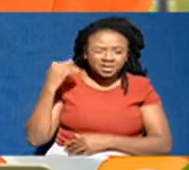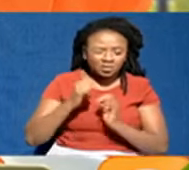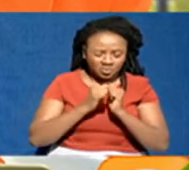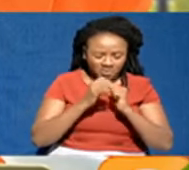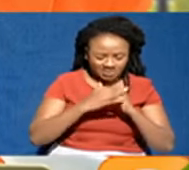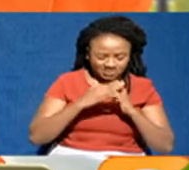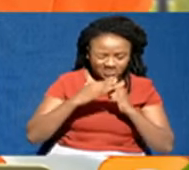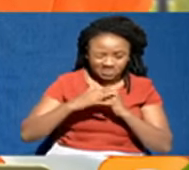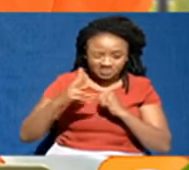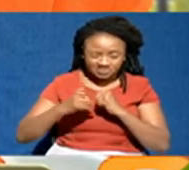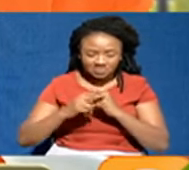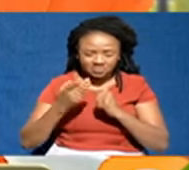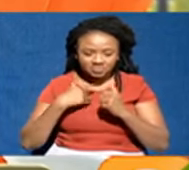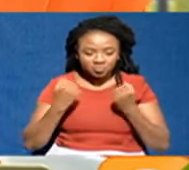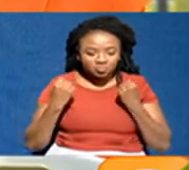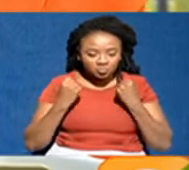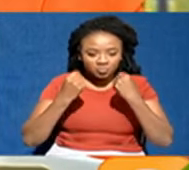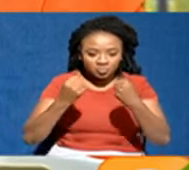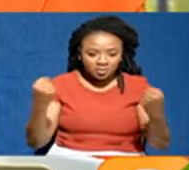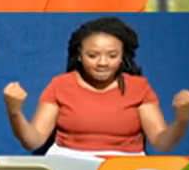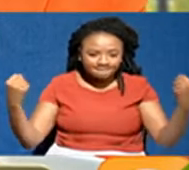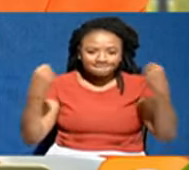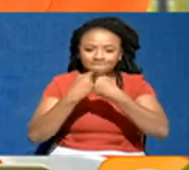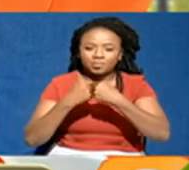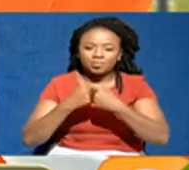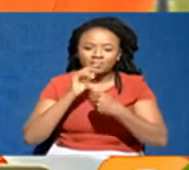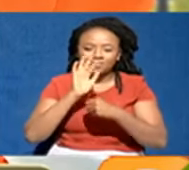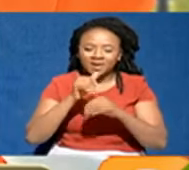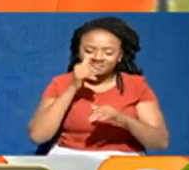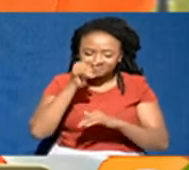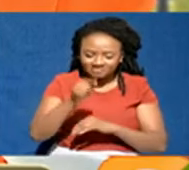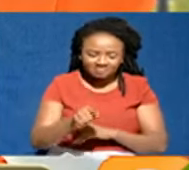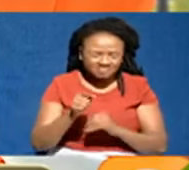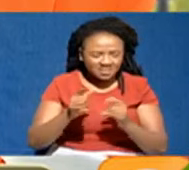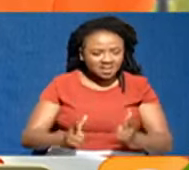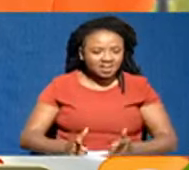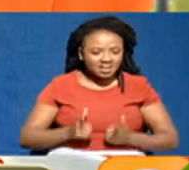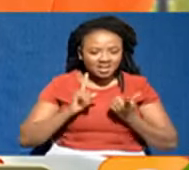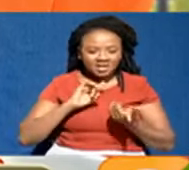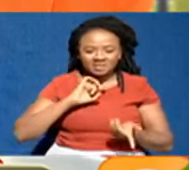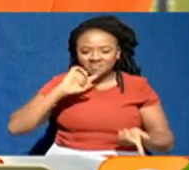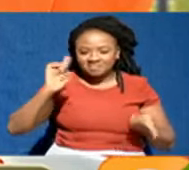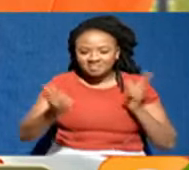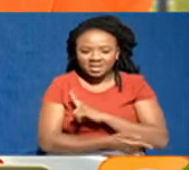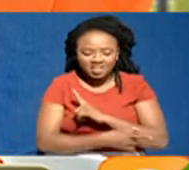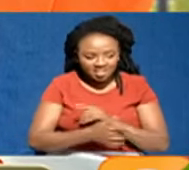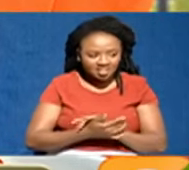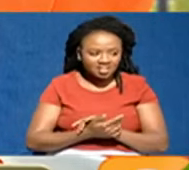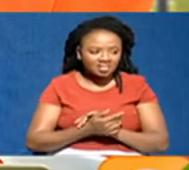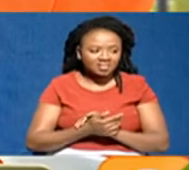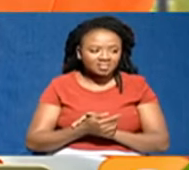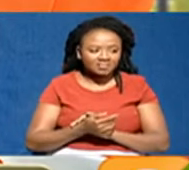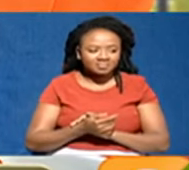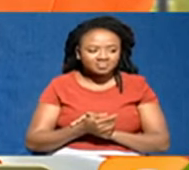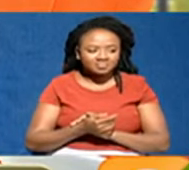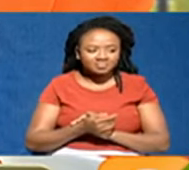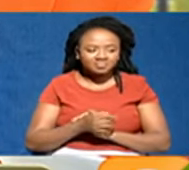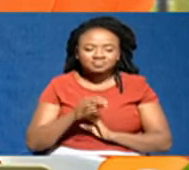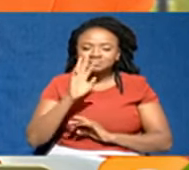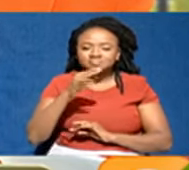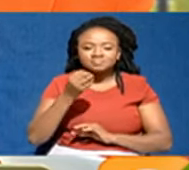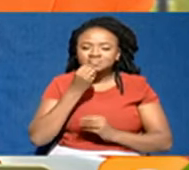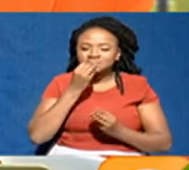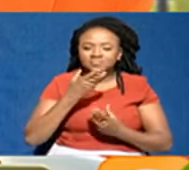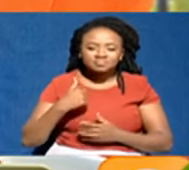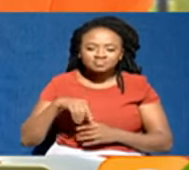1997, it was a head-on collision. Your life literally was turned upside down. You know, take us through that moment and how